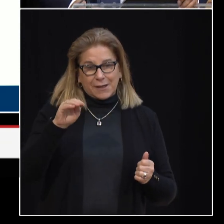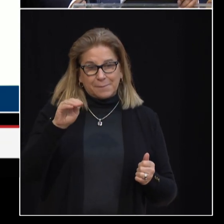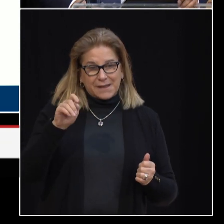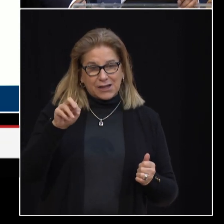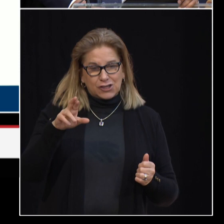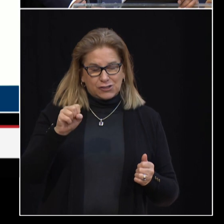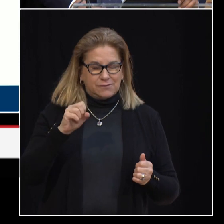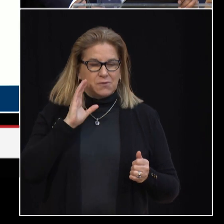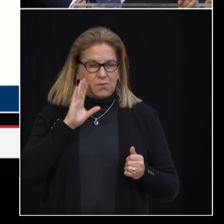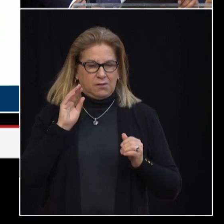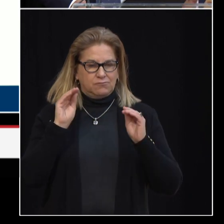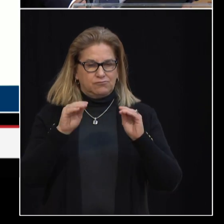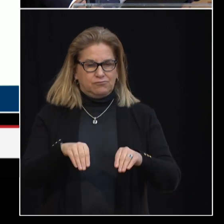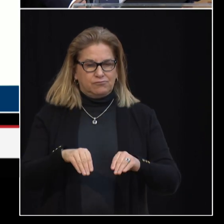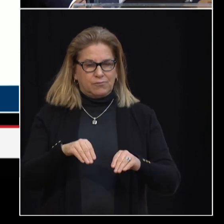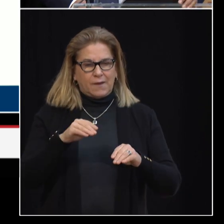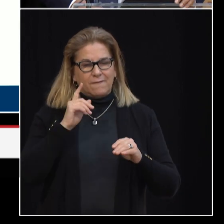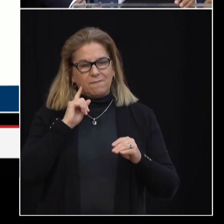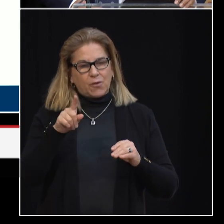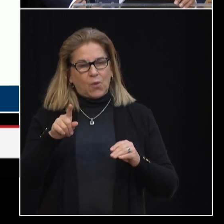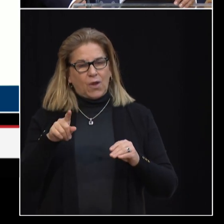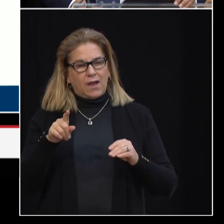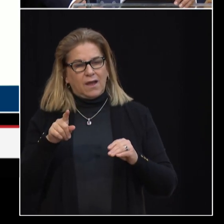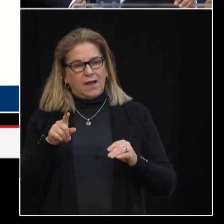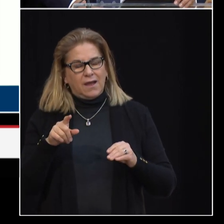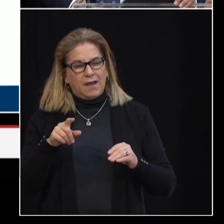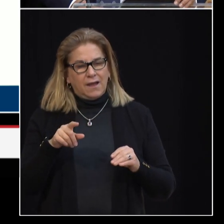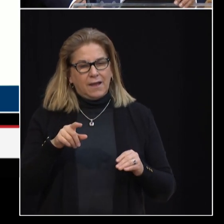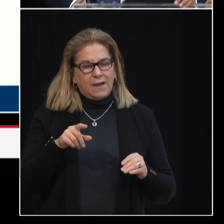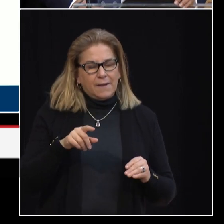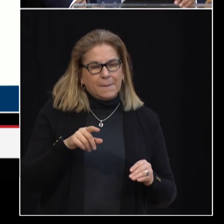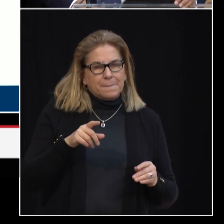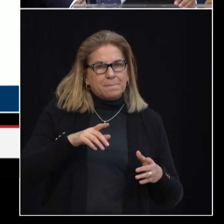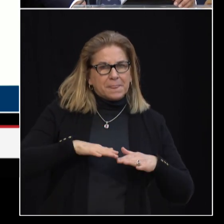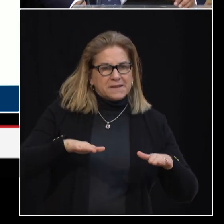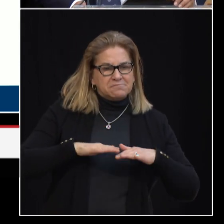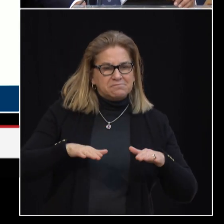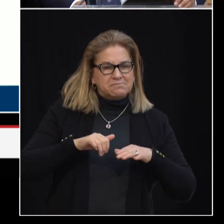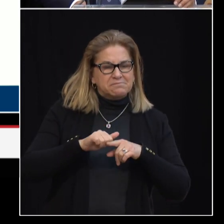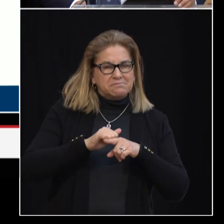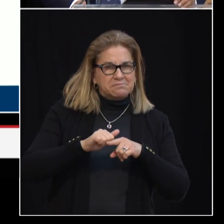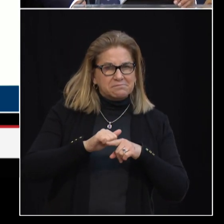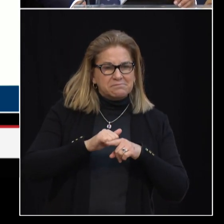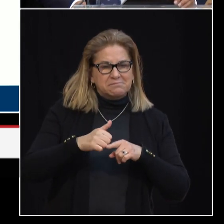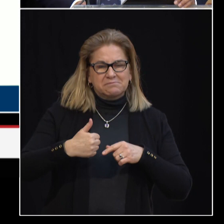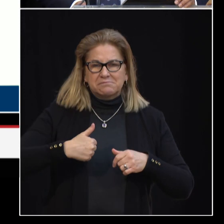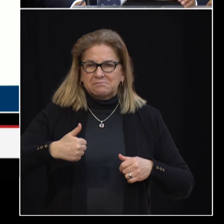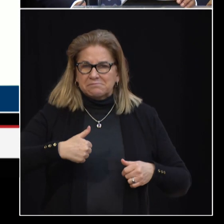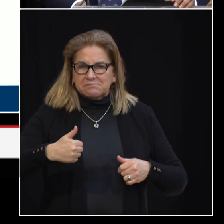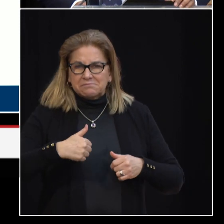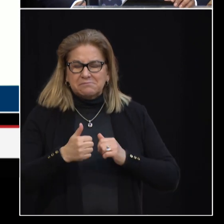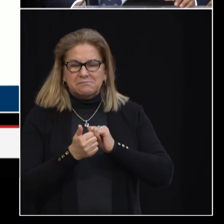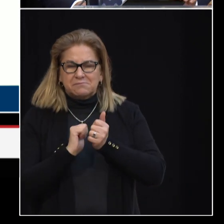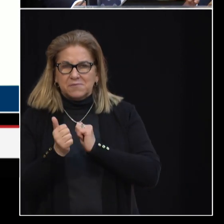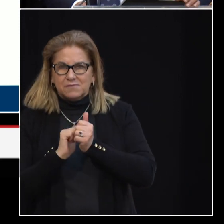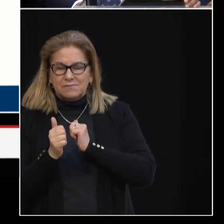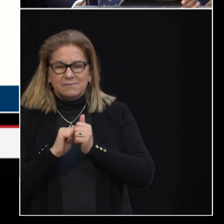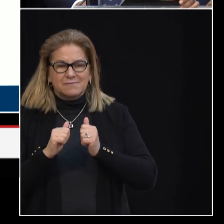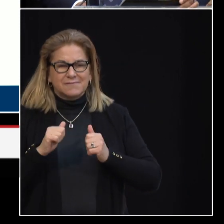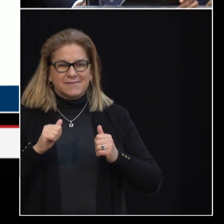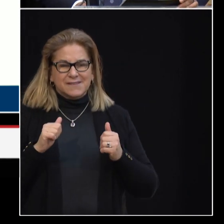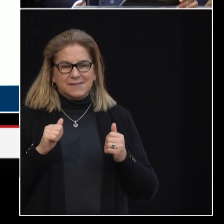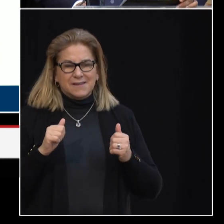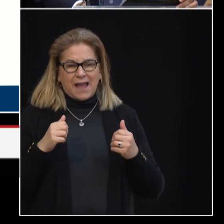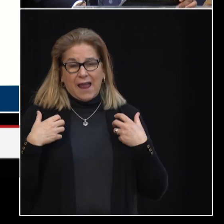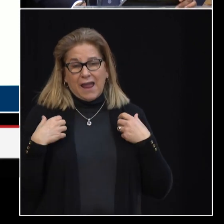and swim practices. The new pool will conform to all swim meet standards while offering expanded health and wellness opportunities to residents